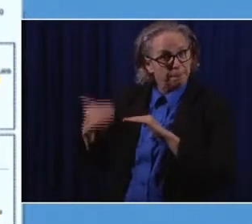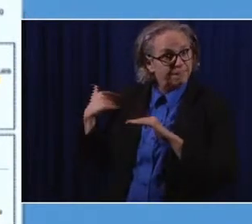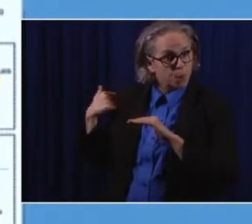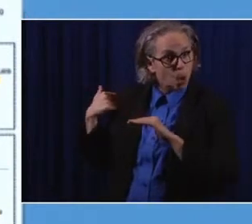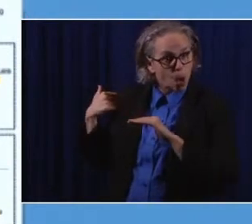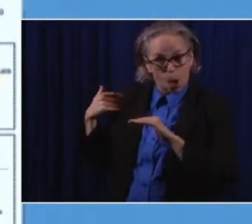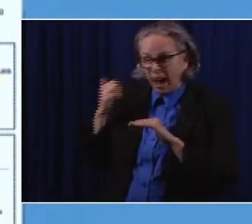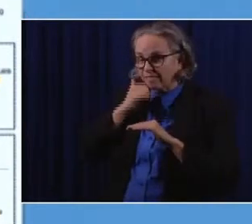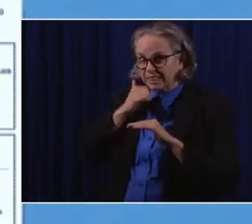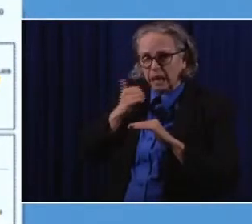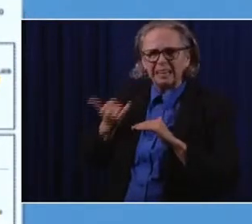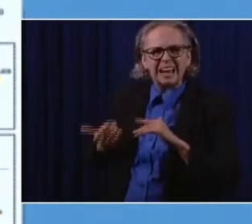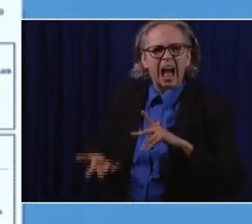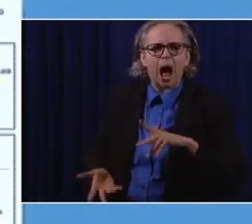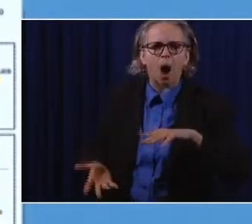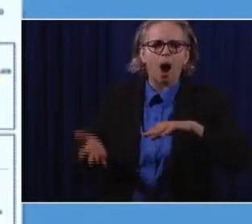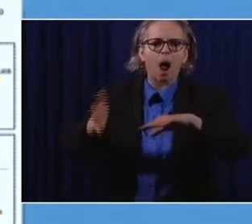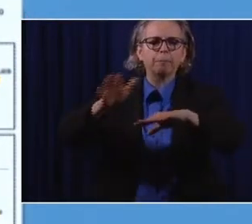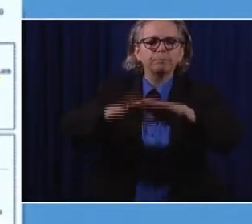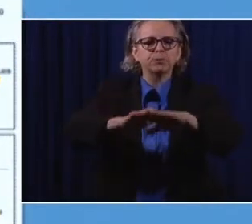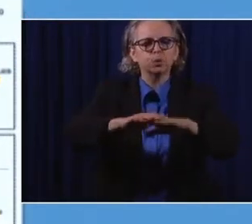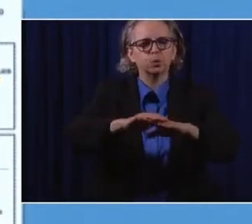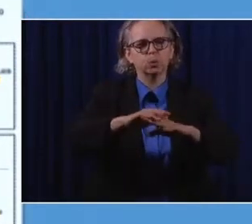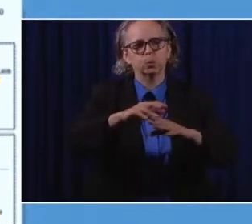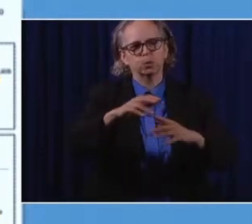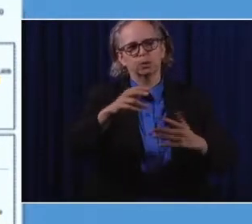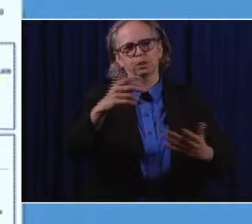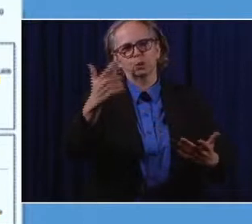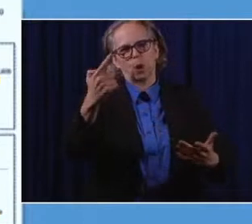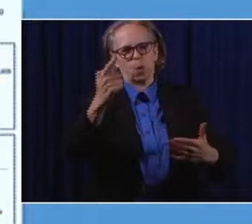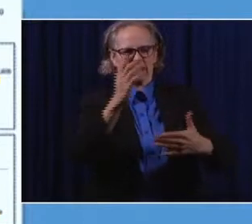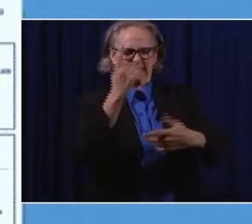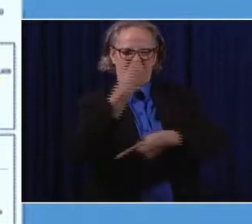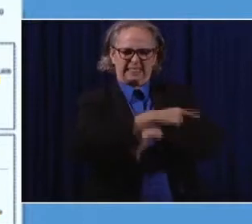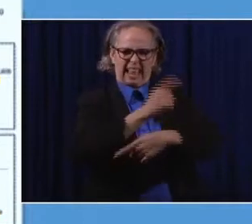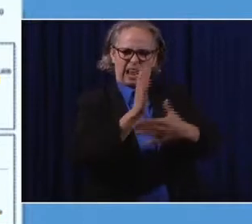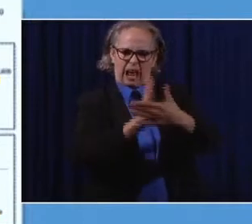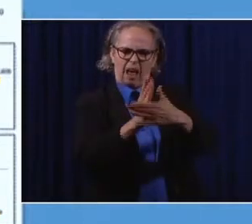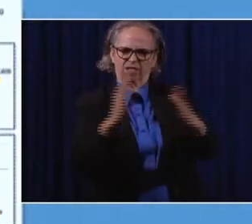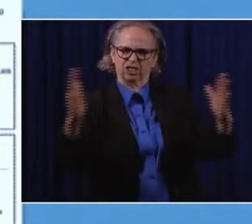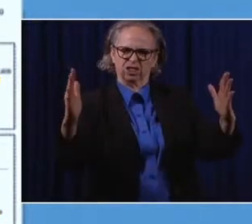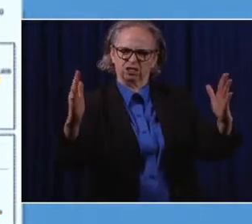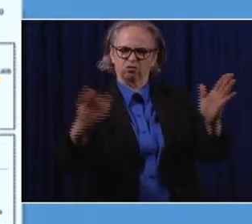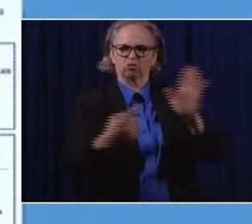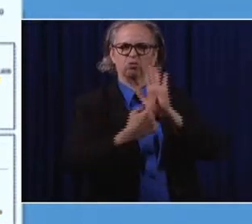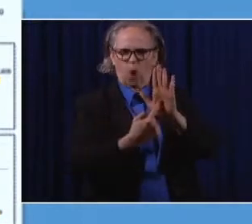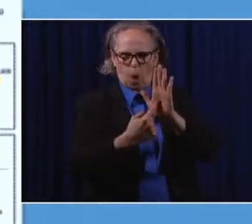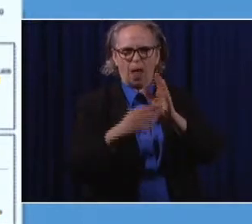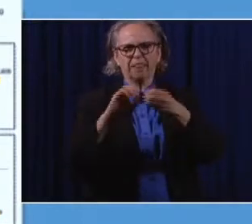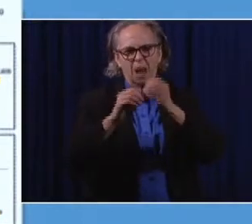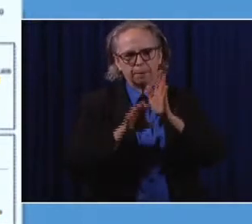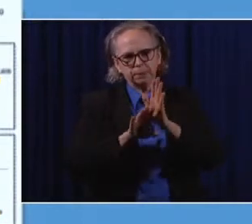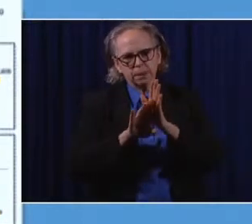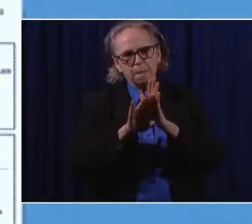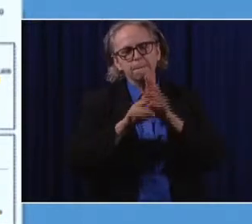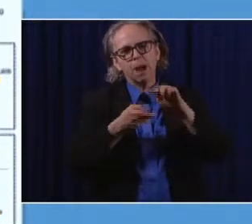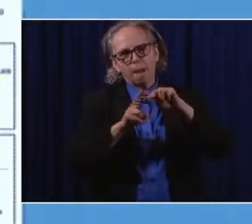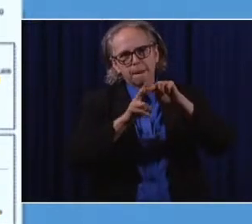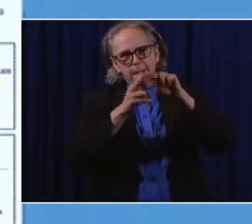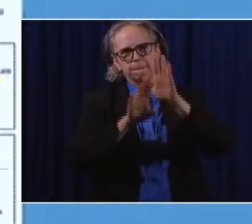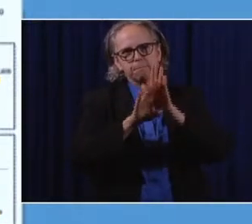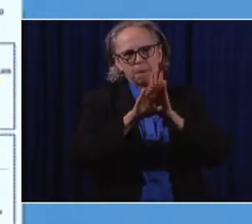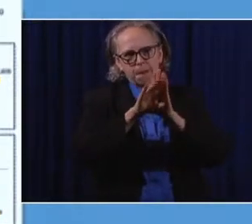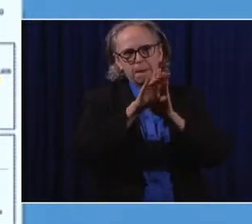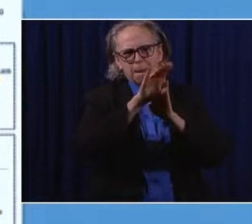from our 21-day trend chart, our numbers continue to rise at a rate that should concern all of us. We